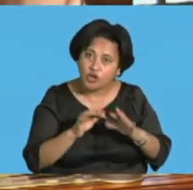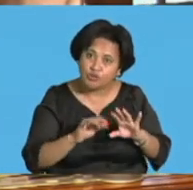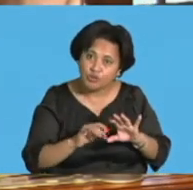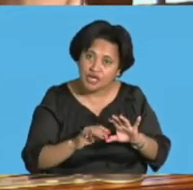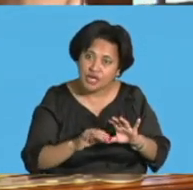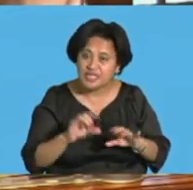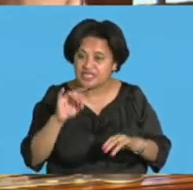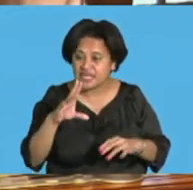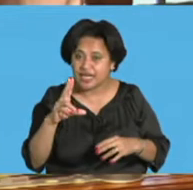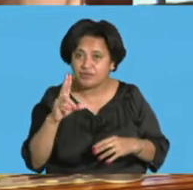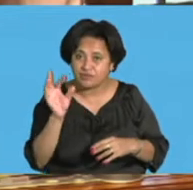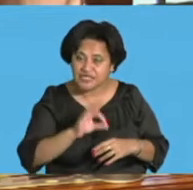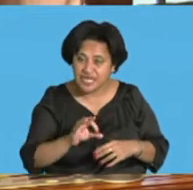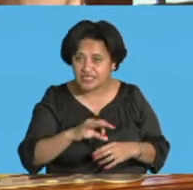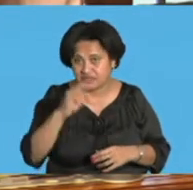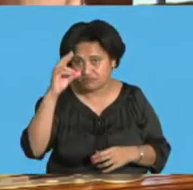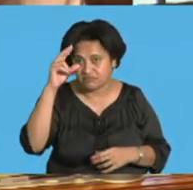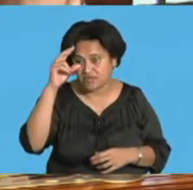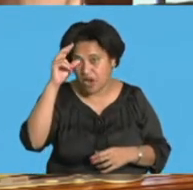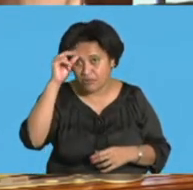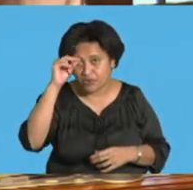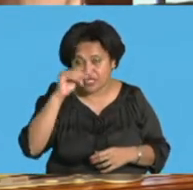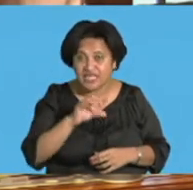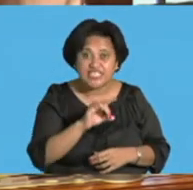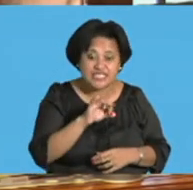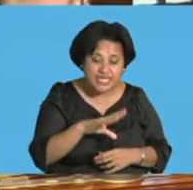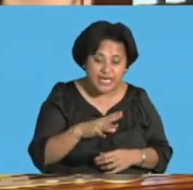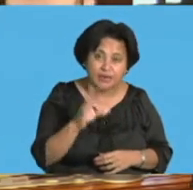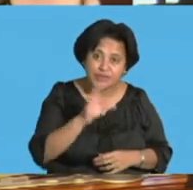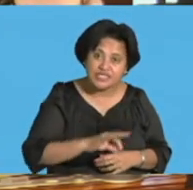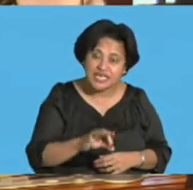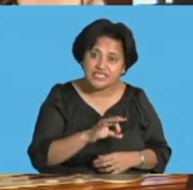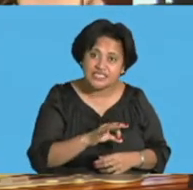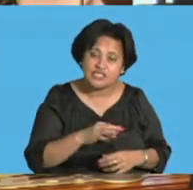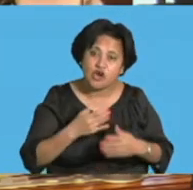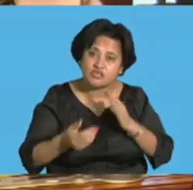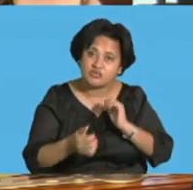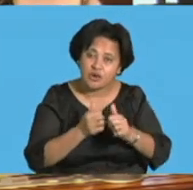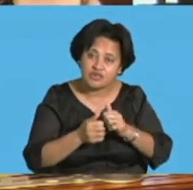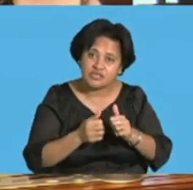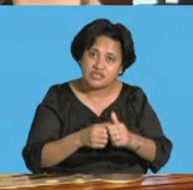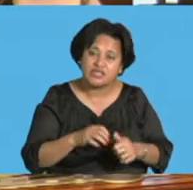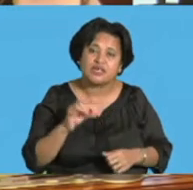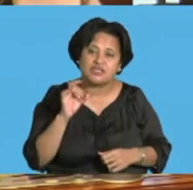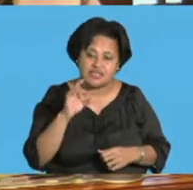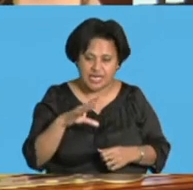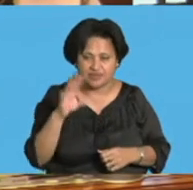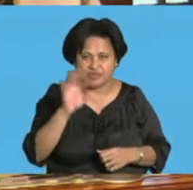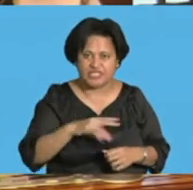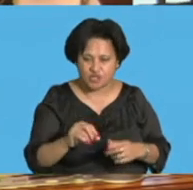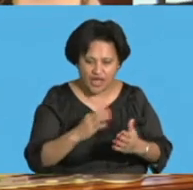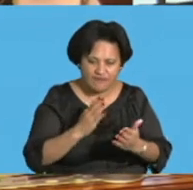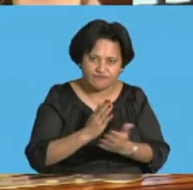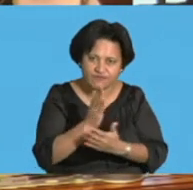library, 10% for PMEC and science equipment, and 15% for stationery. The amounts vary between primary and secondary and vocational